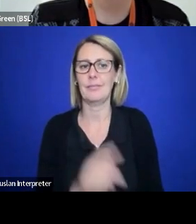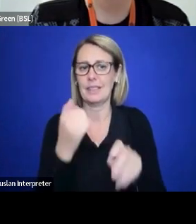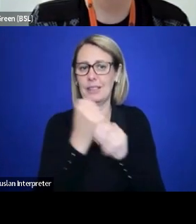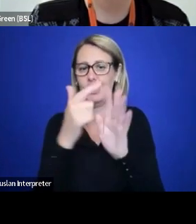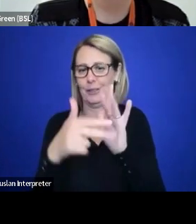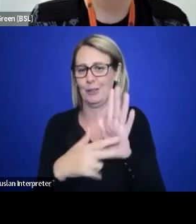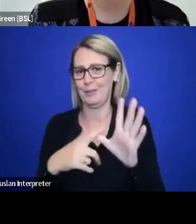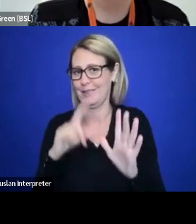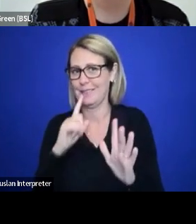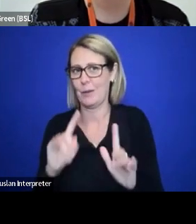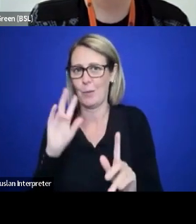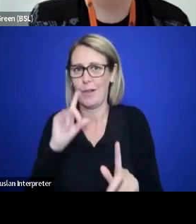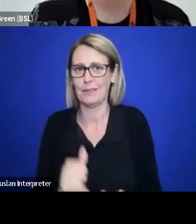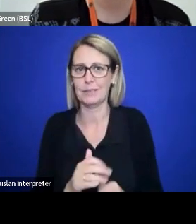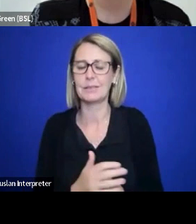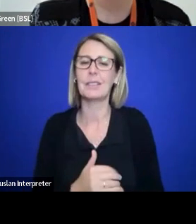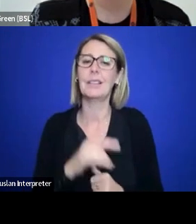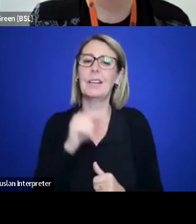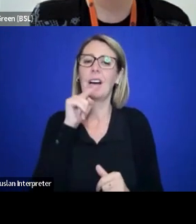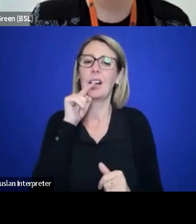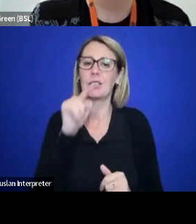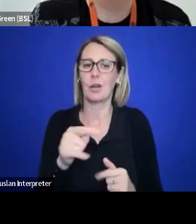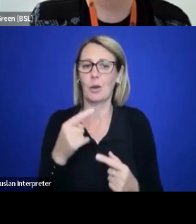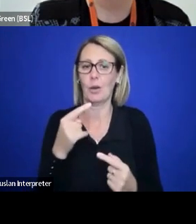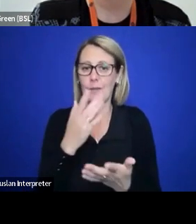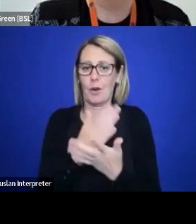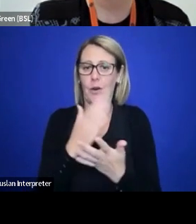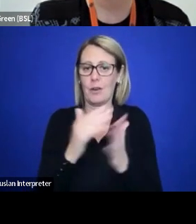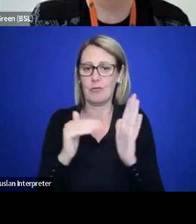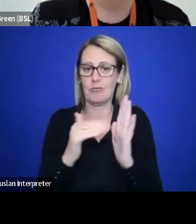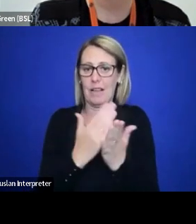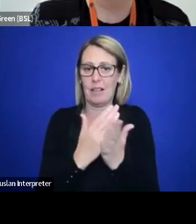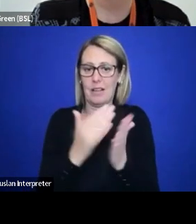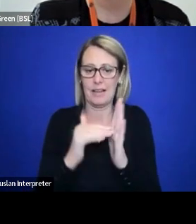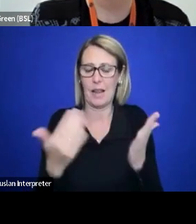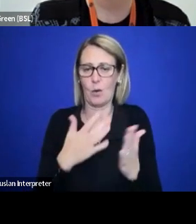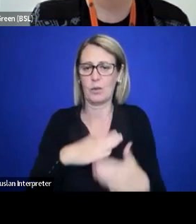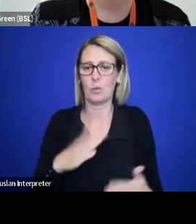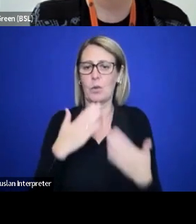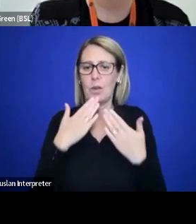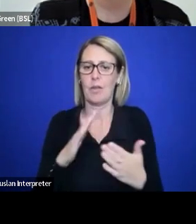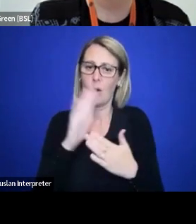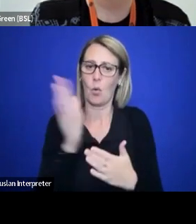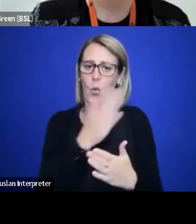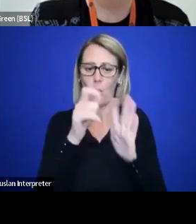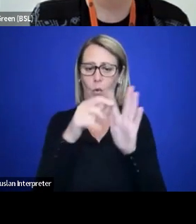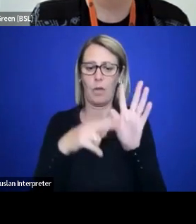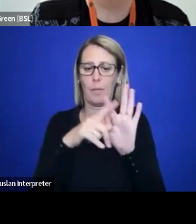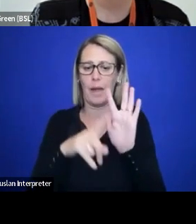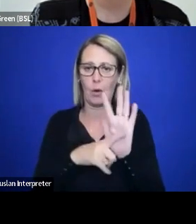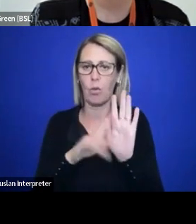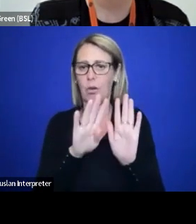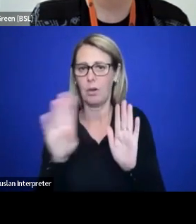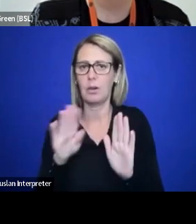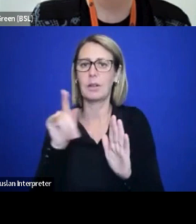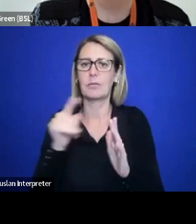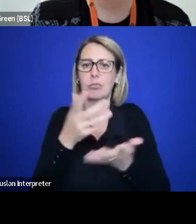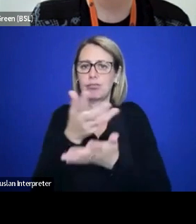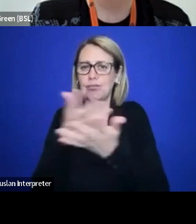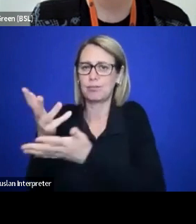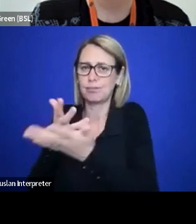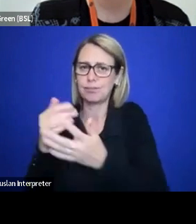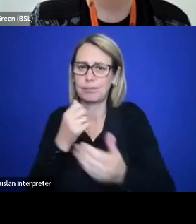testimony illustrates. So for now, I just want to thank all of the panel once more for being with us today and sharing your insights,